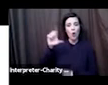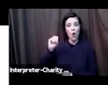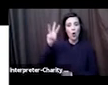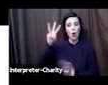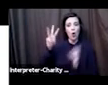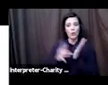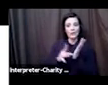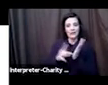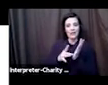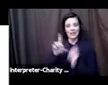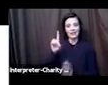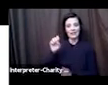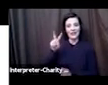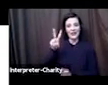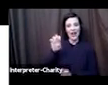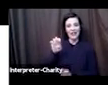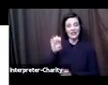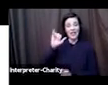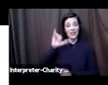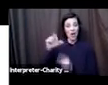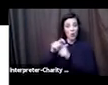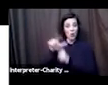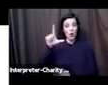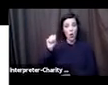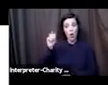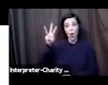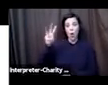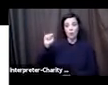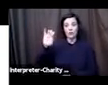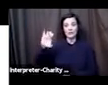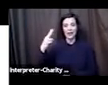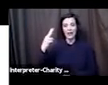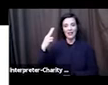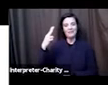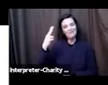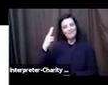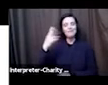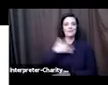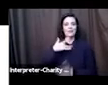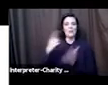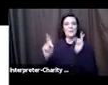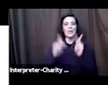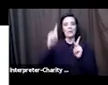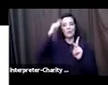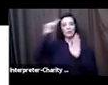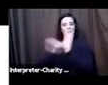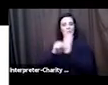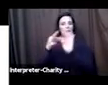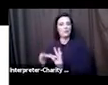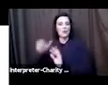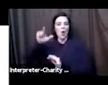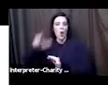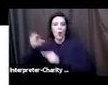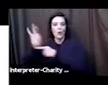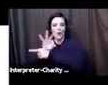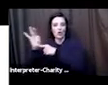we tend to not use low tech as often just because that kind of goes along with low functioning, and we don't want to use that label to represent